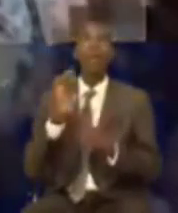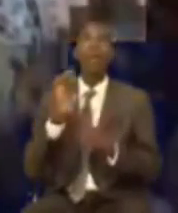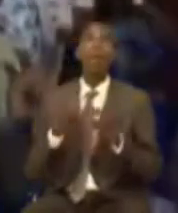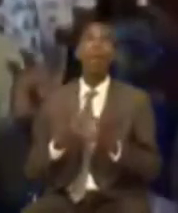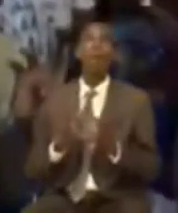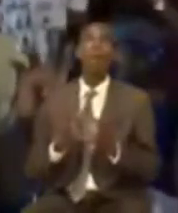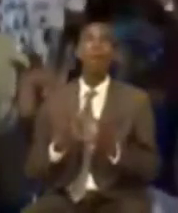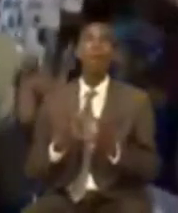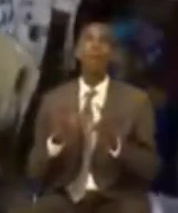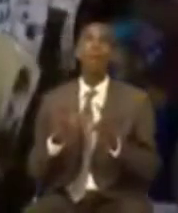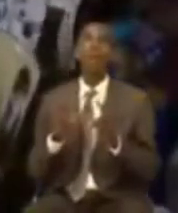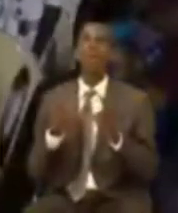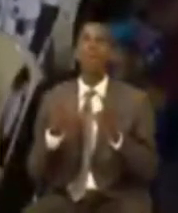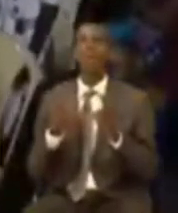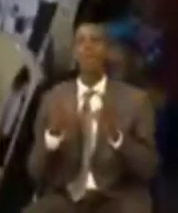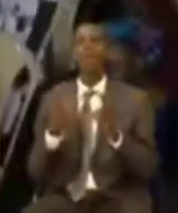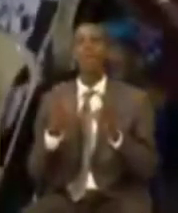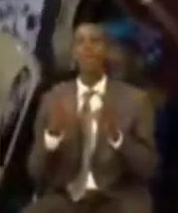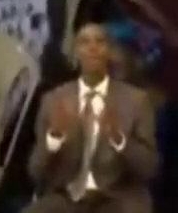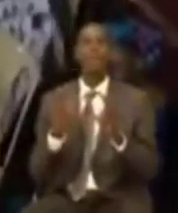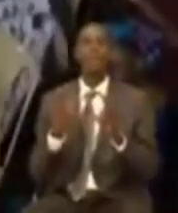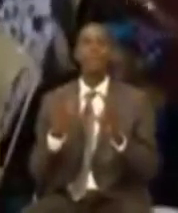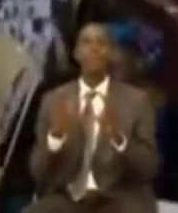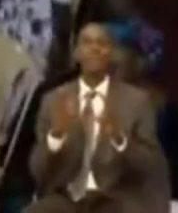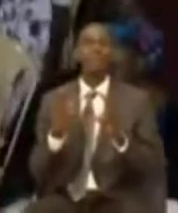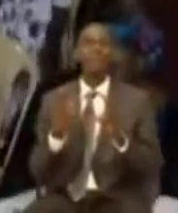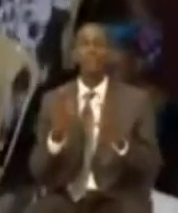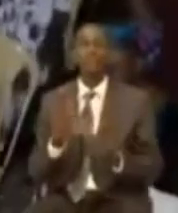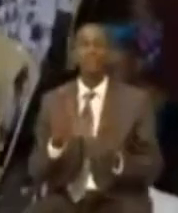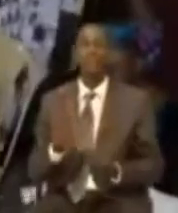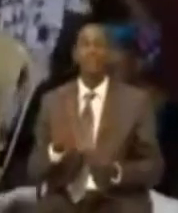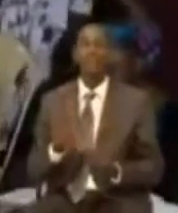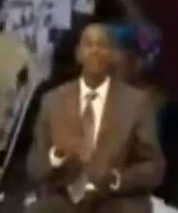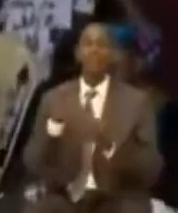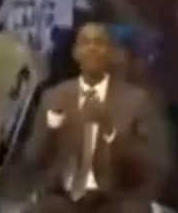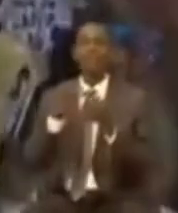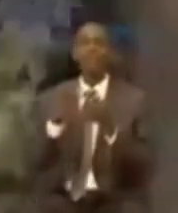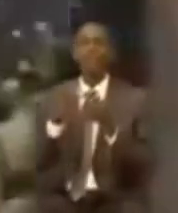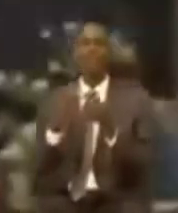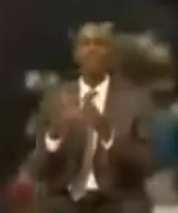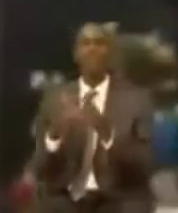way. Precious Jesus, precious